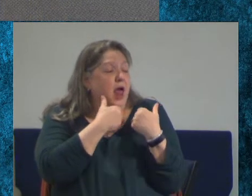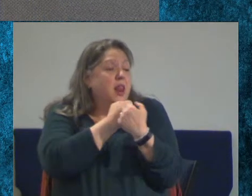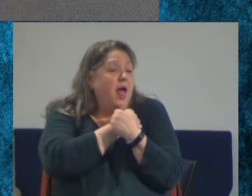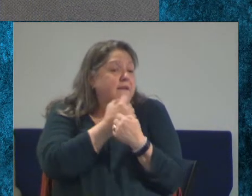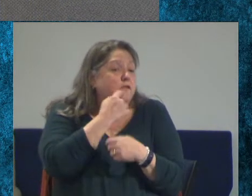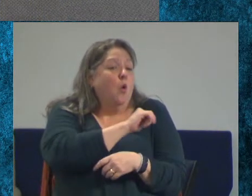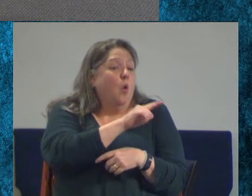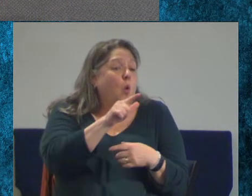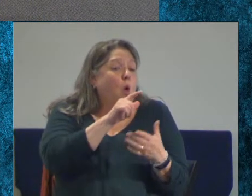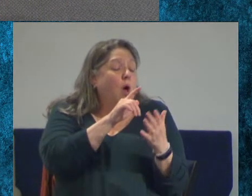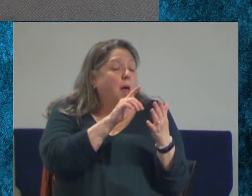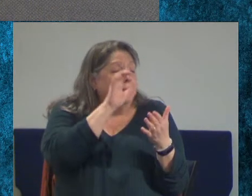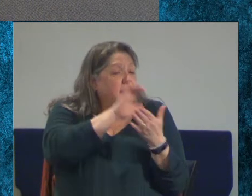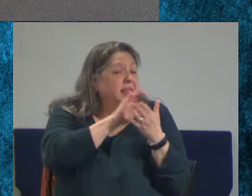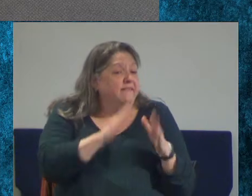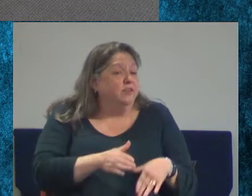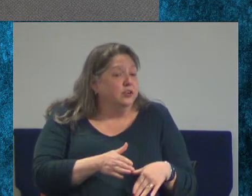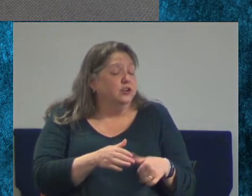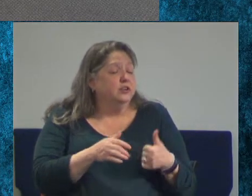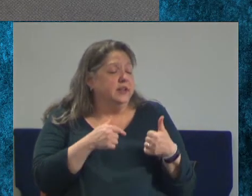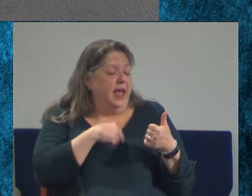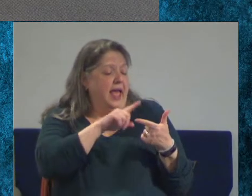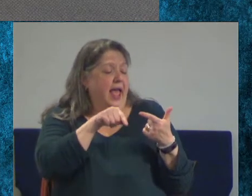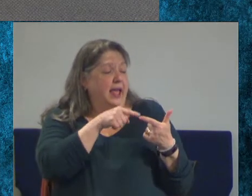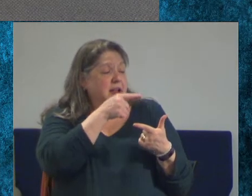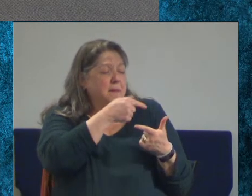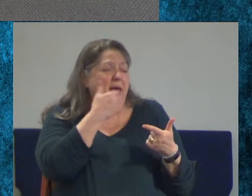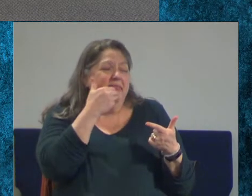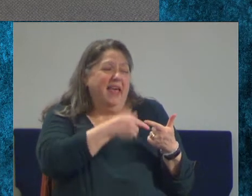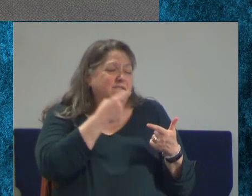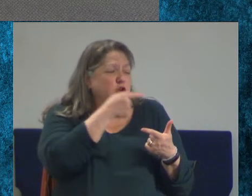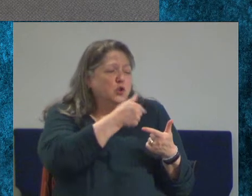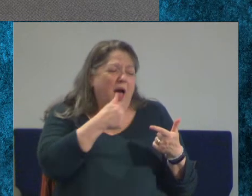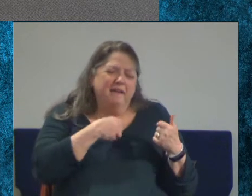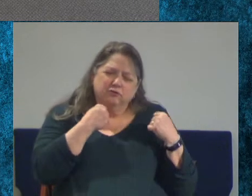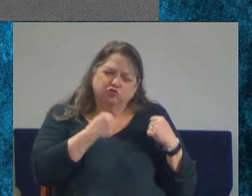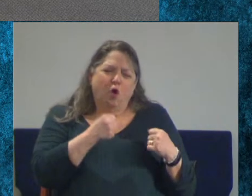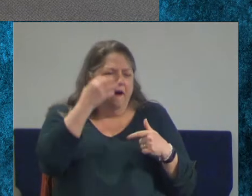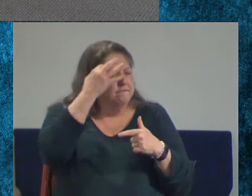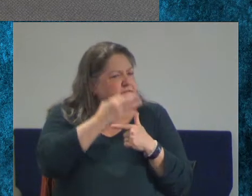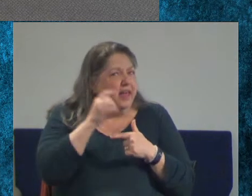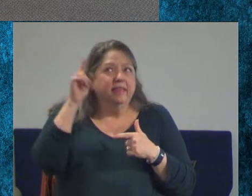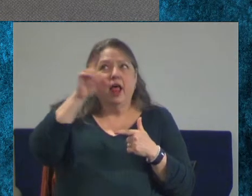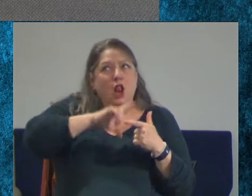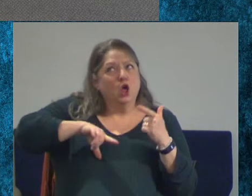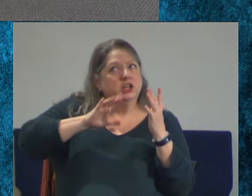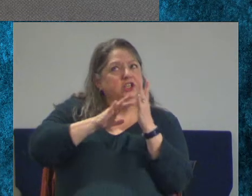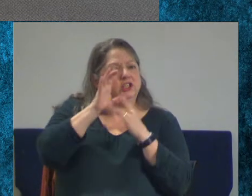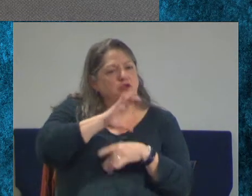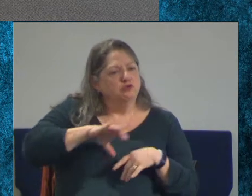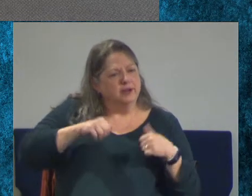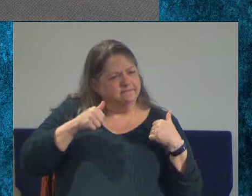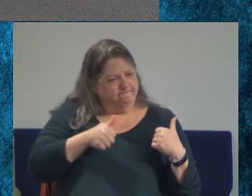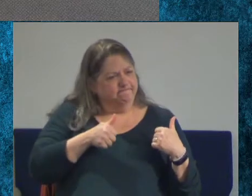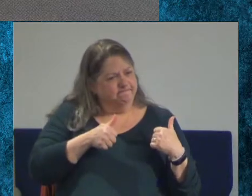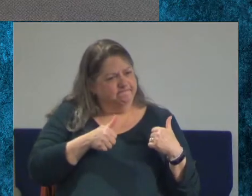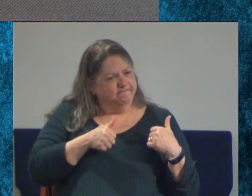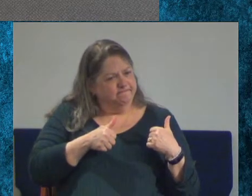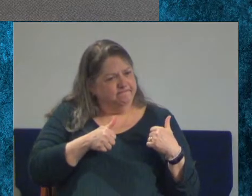he says, I'm also thankful for your faith in the Lord Jesus Christ.